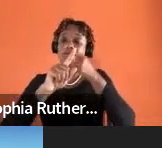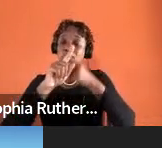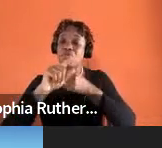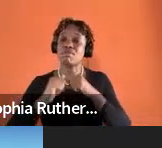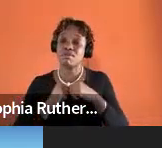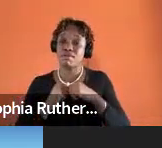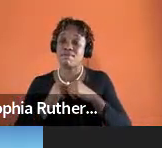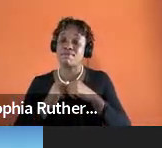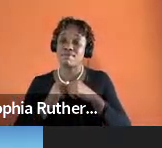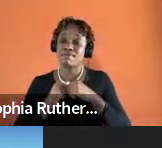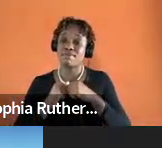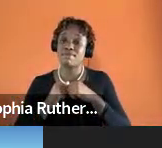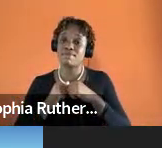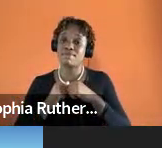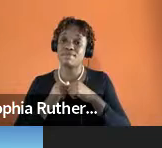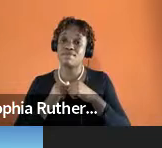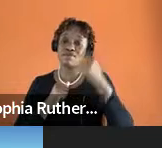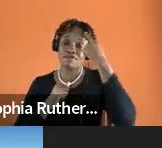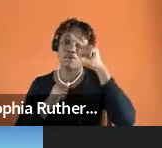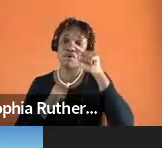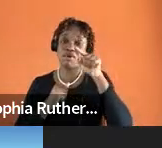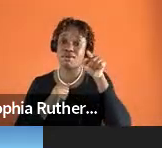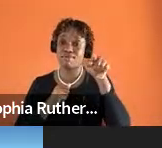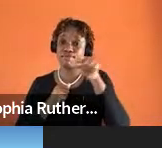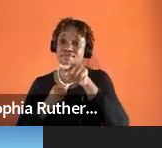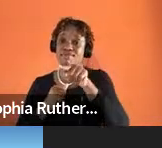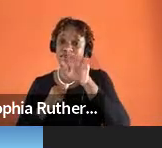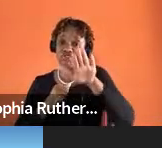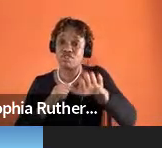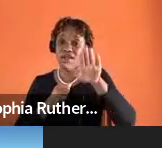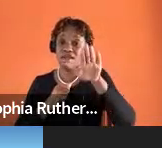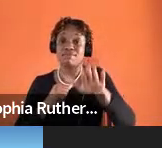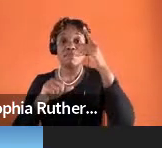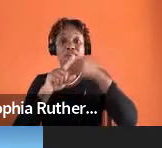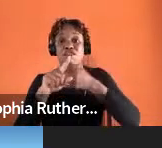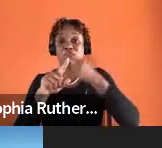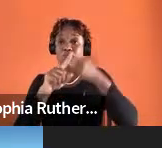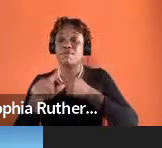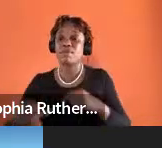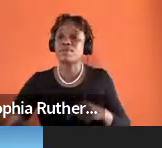average cost of care for their children on a monthly basis.